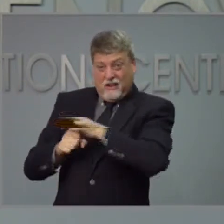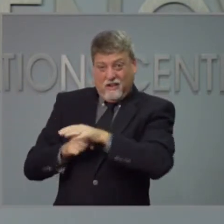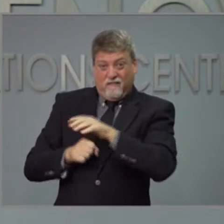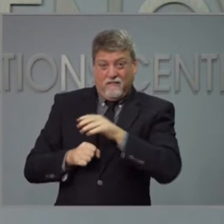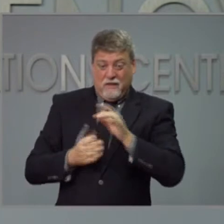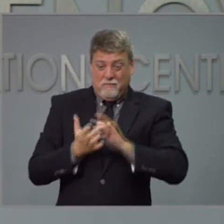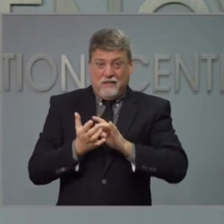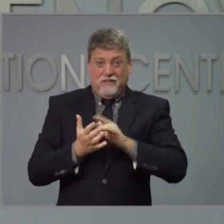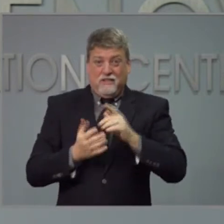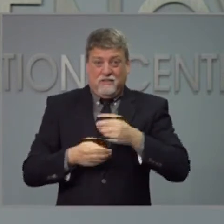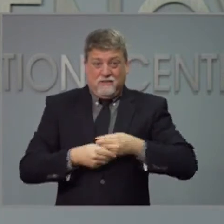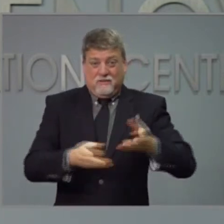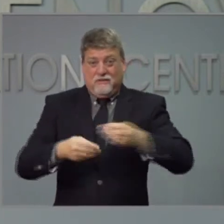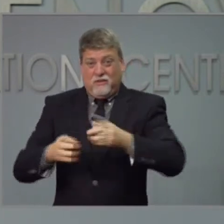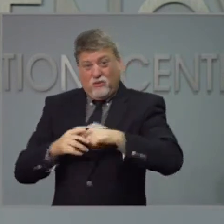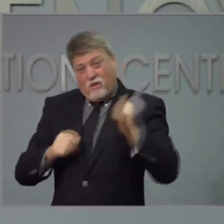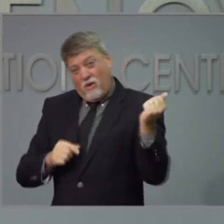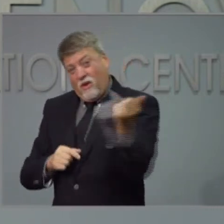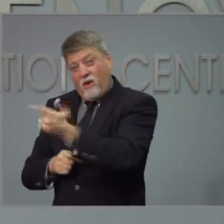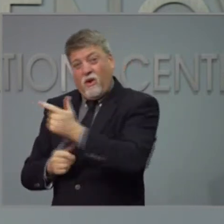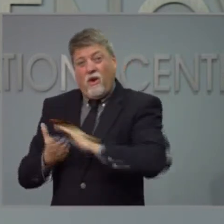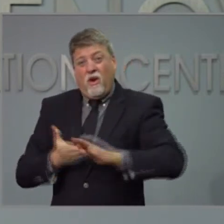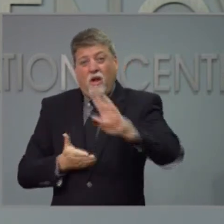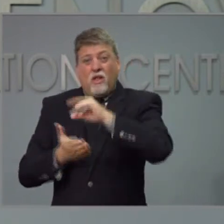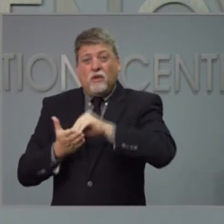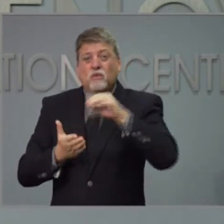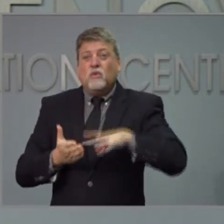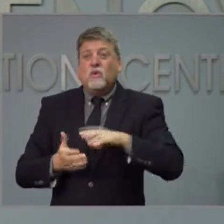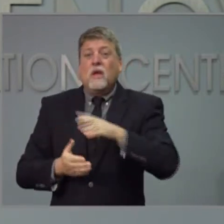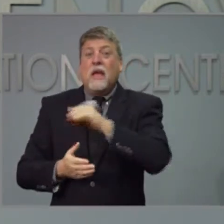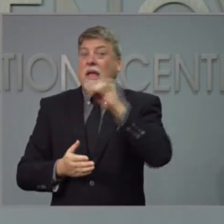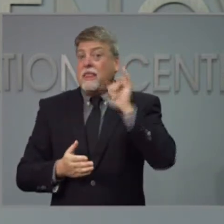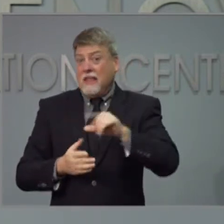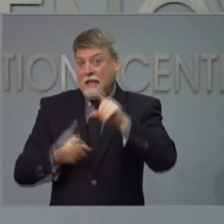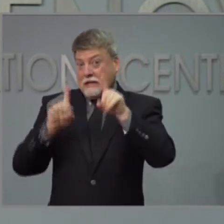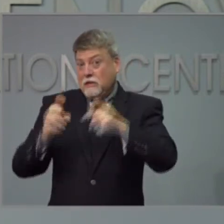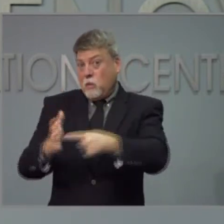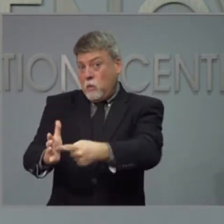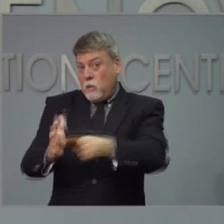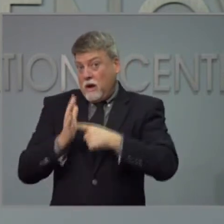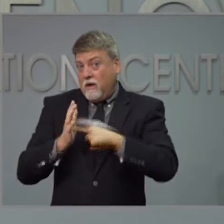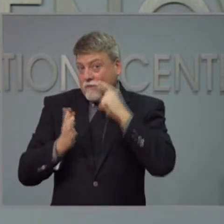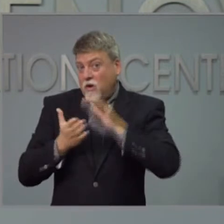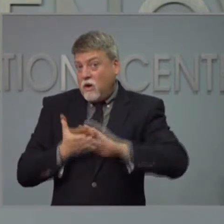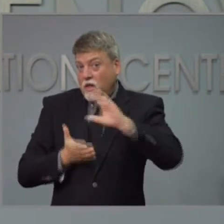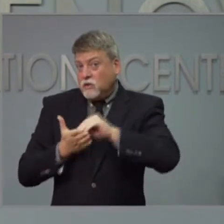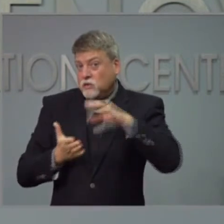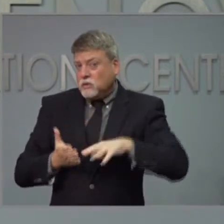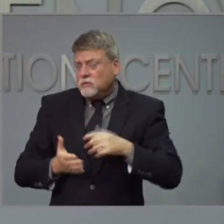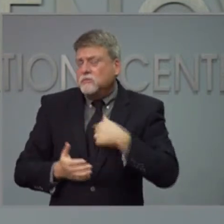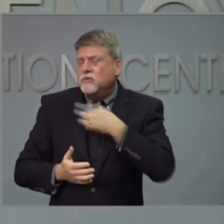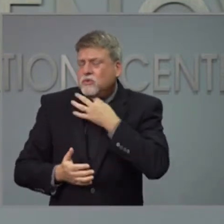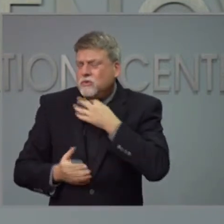get every single college student tested, and is that a mandatory test? Thanks for that question, Brian. So we worked with our